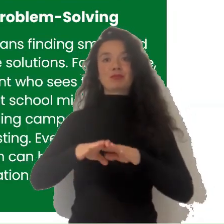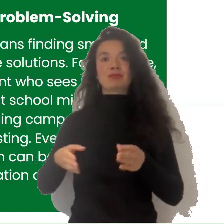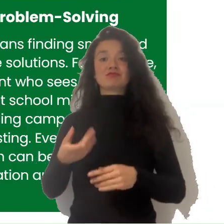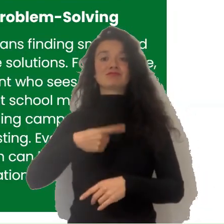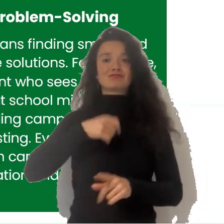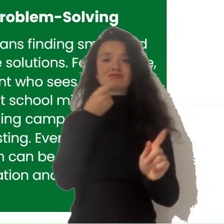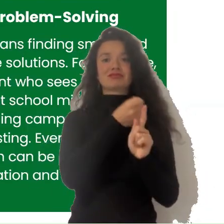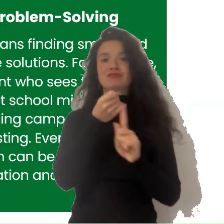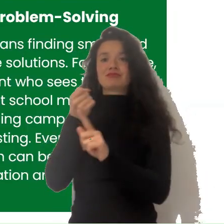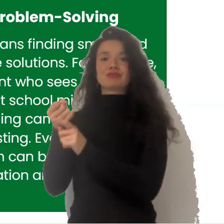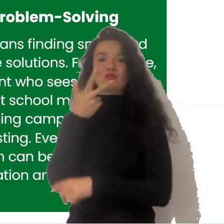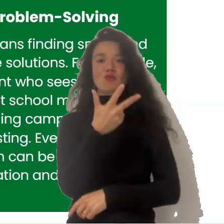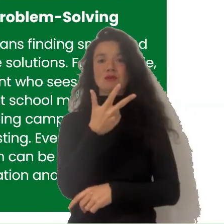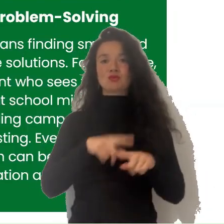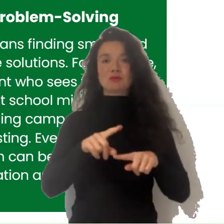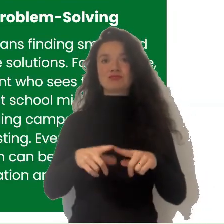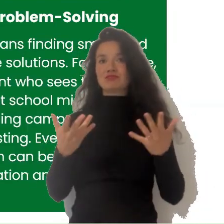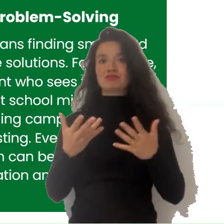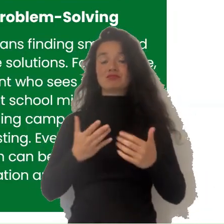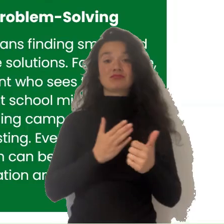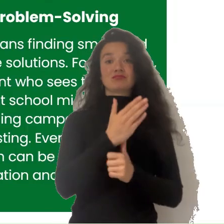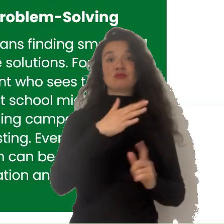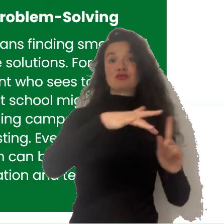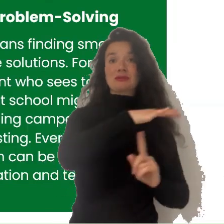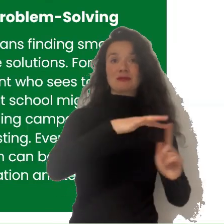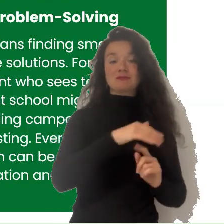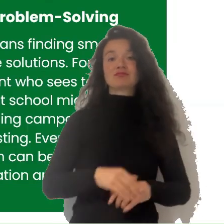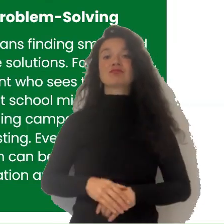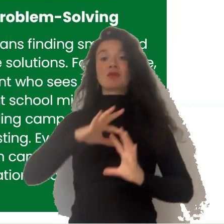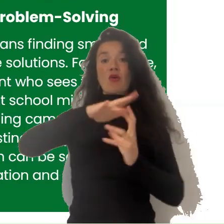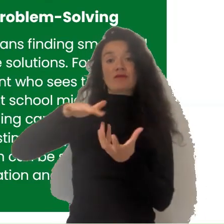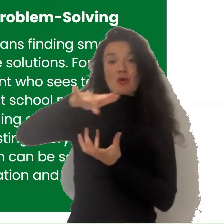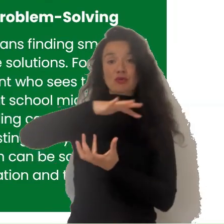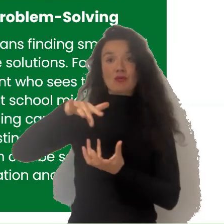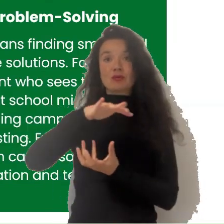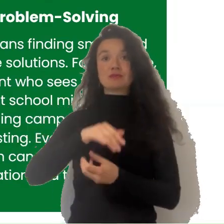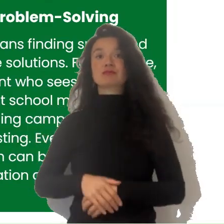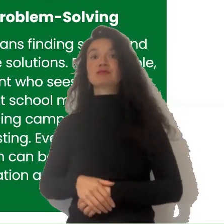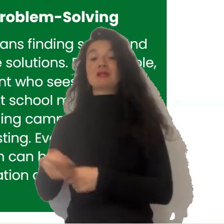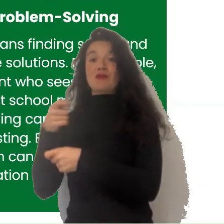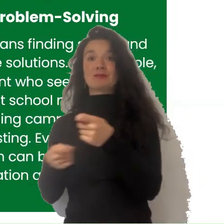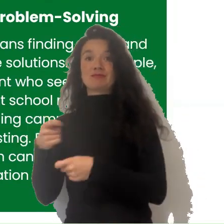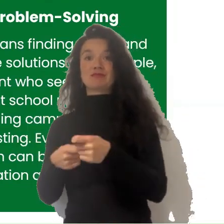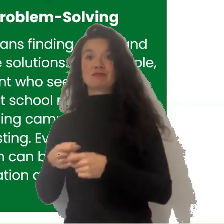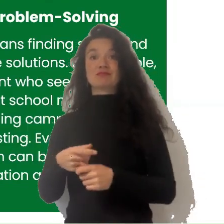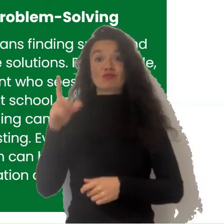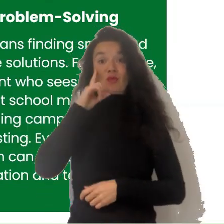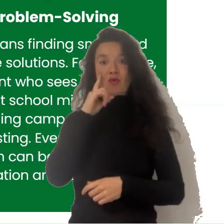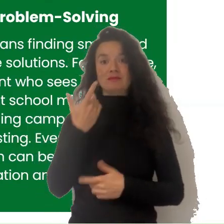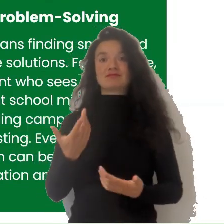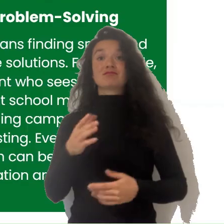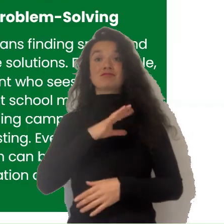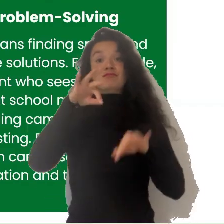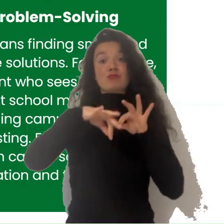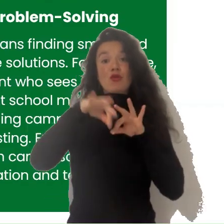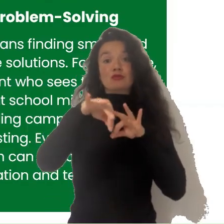some furniture, by this we're affecting three things: the society, environment, and the